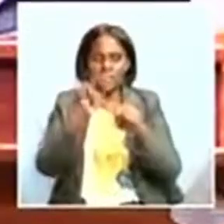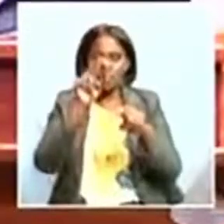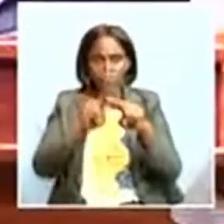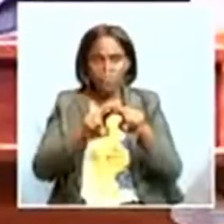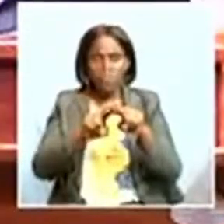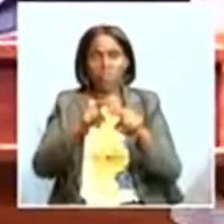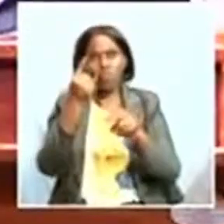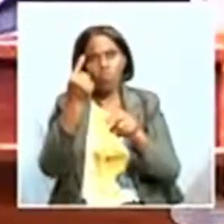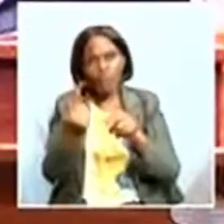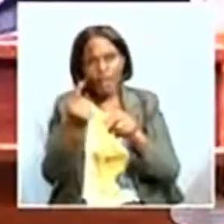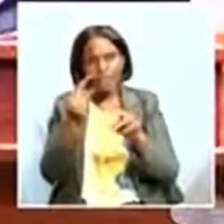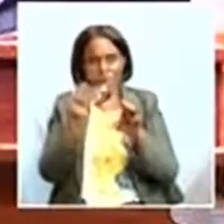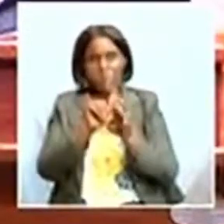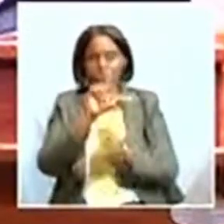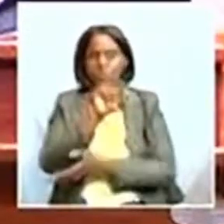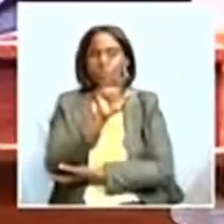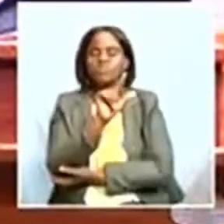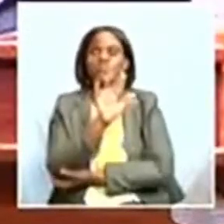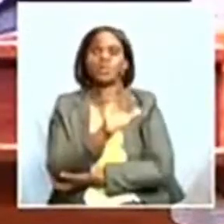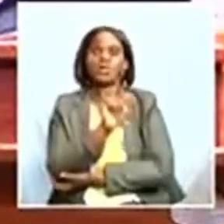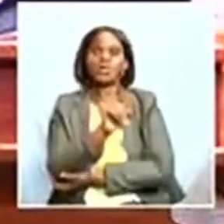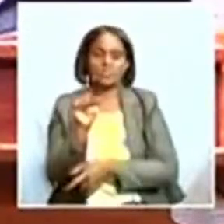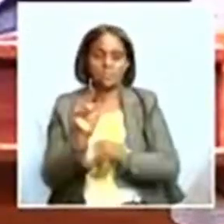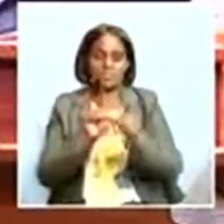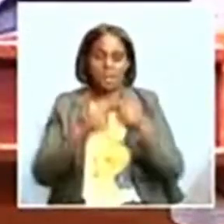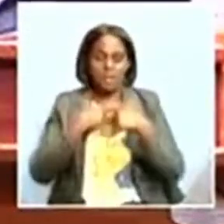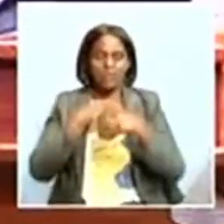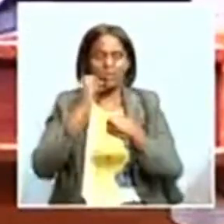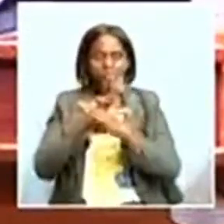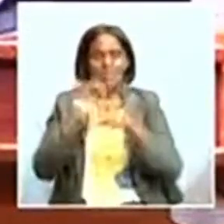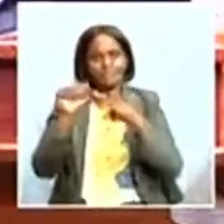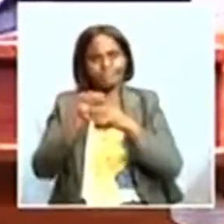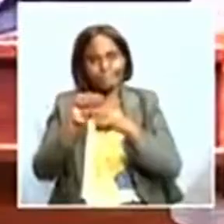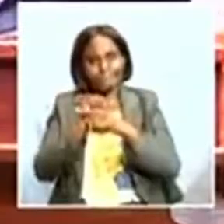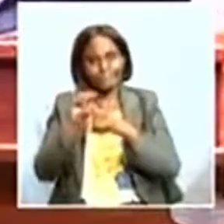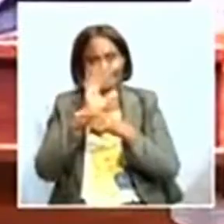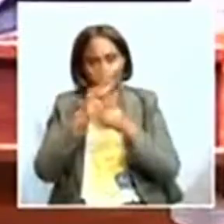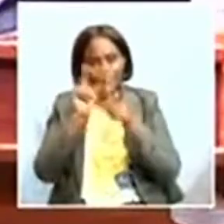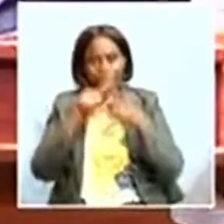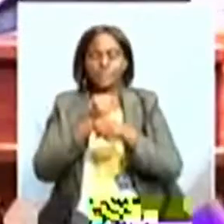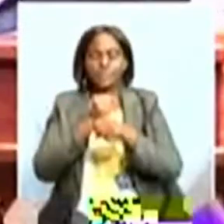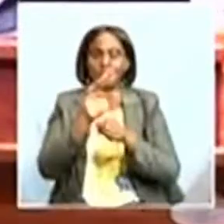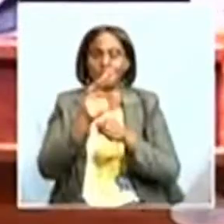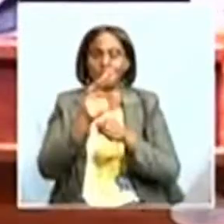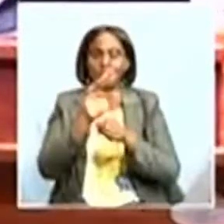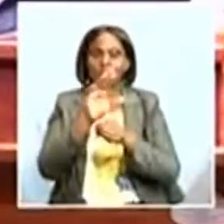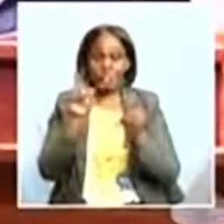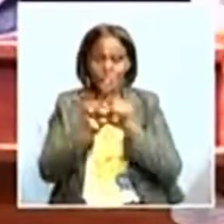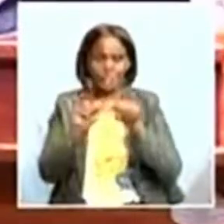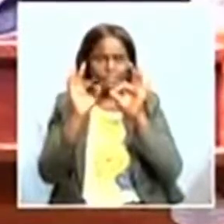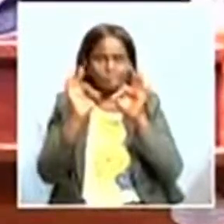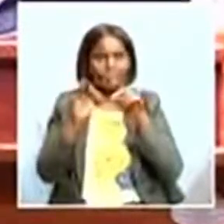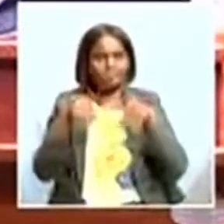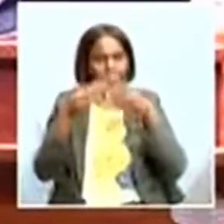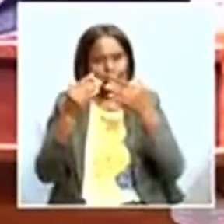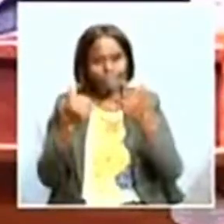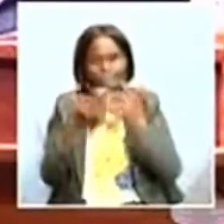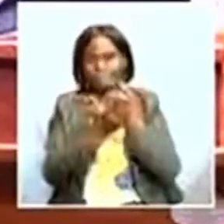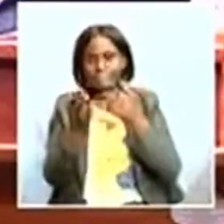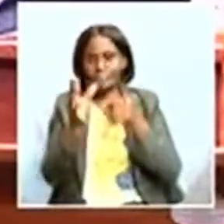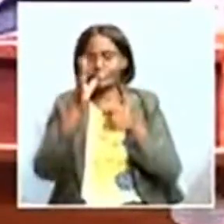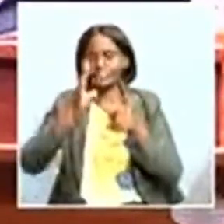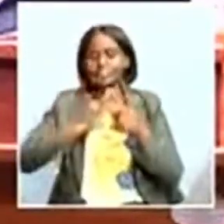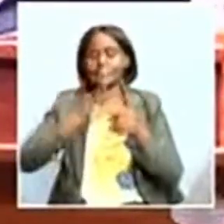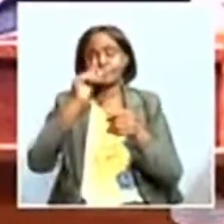Form 1 in 2025 have been adequately oriented to ensure effective delivery.